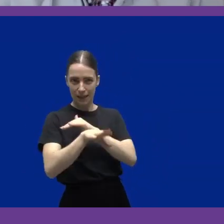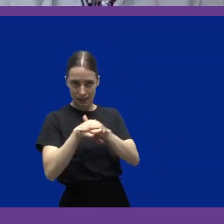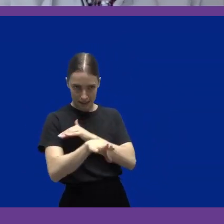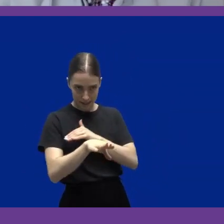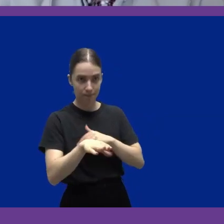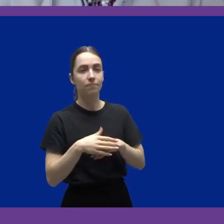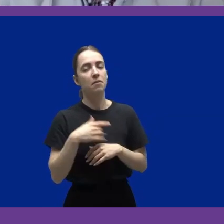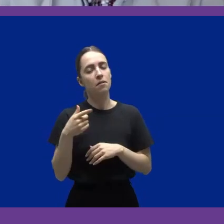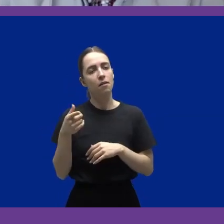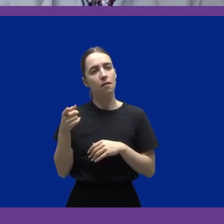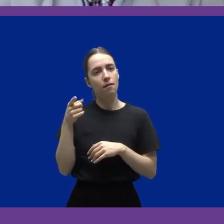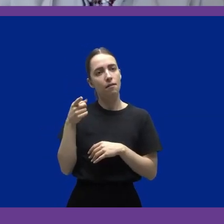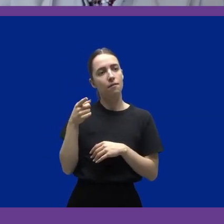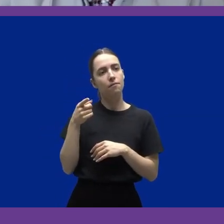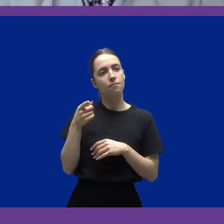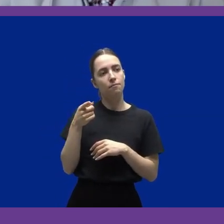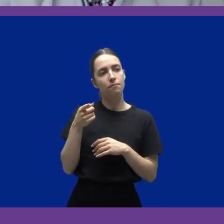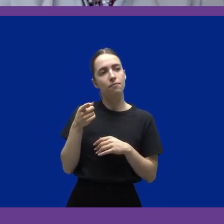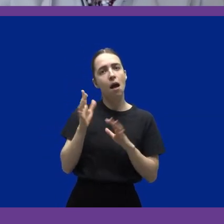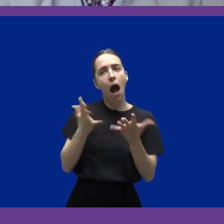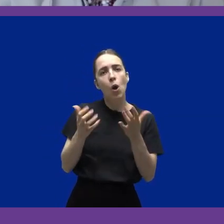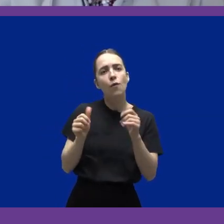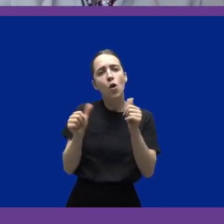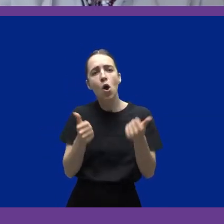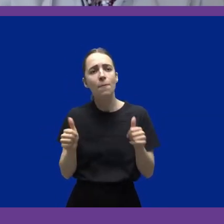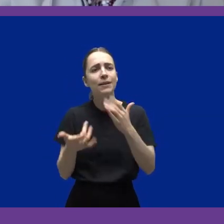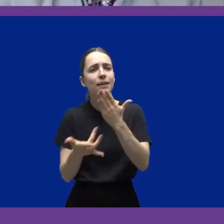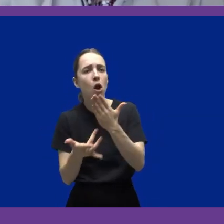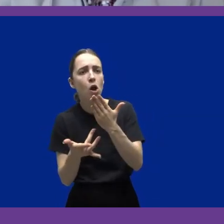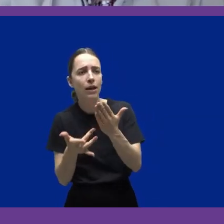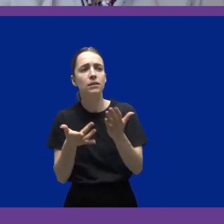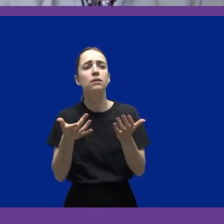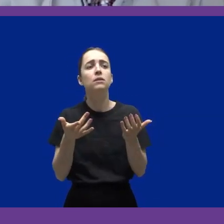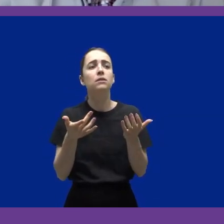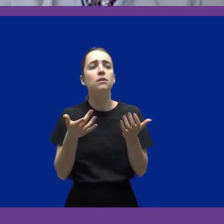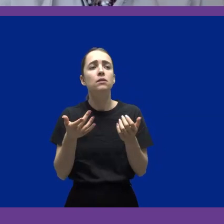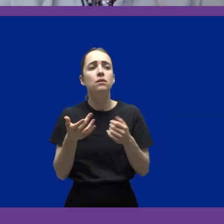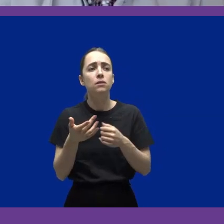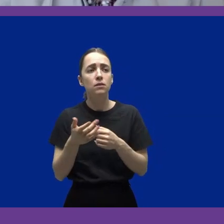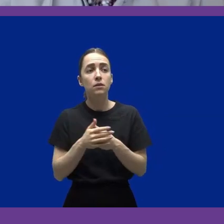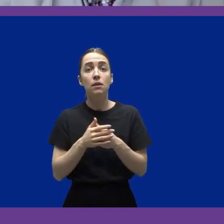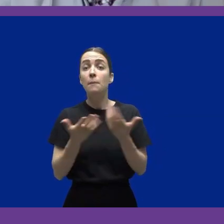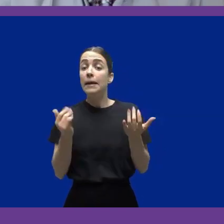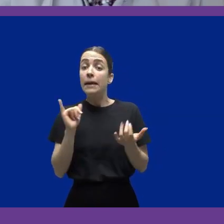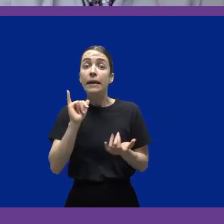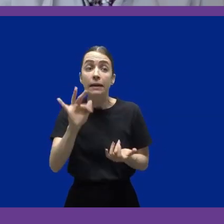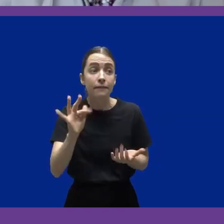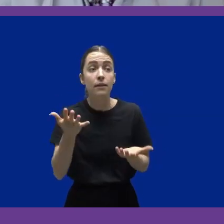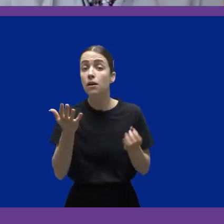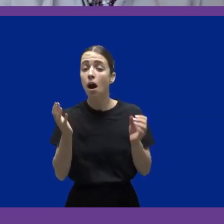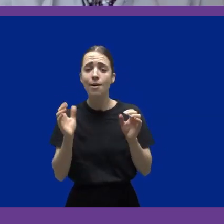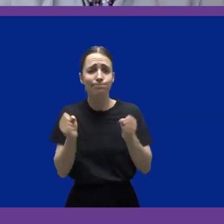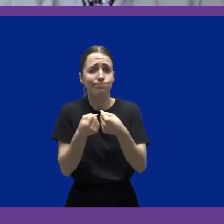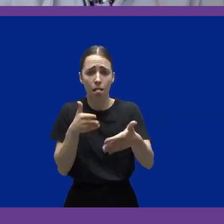alternative means where direct access is not possible. However, this is not the priority. The priority